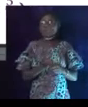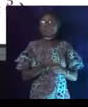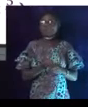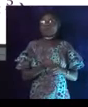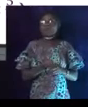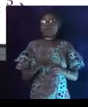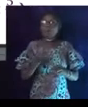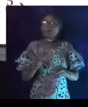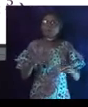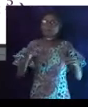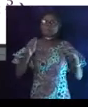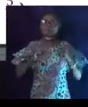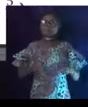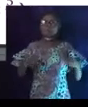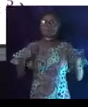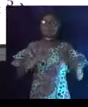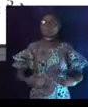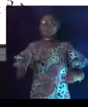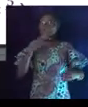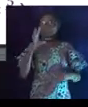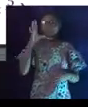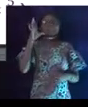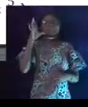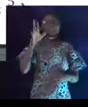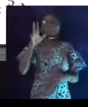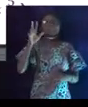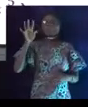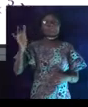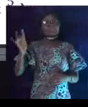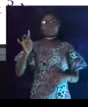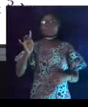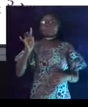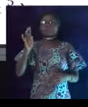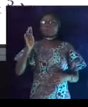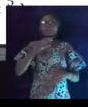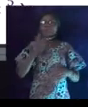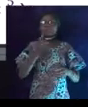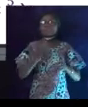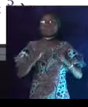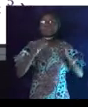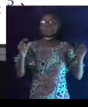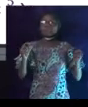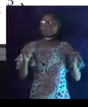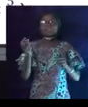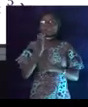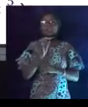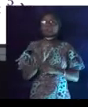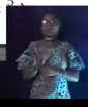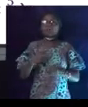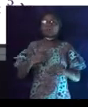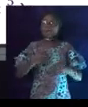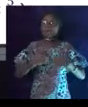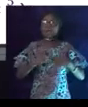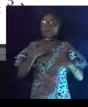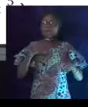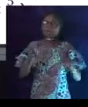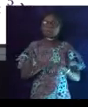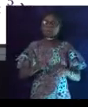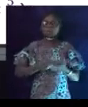is hot or the body is hot. When the temperature is low, then the person is cold or the body is cold. We've learned that the boiling point of water